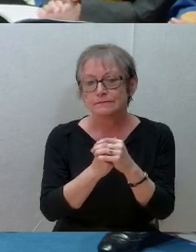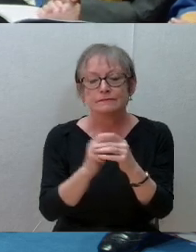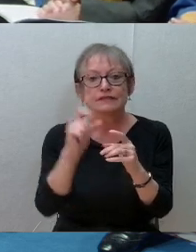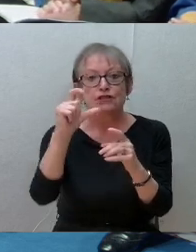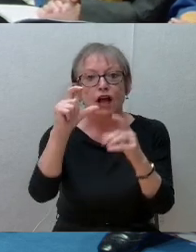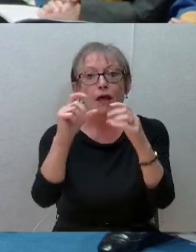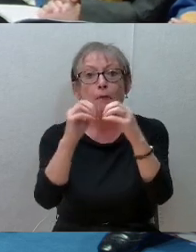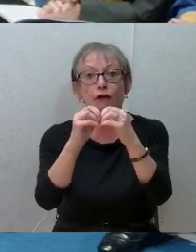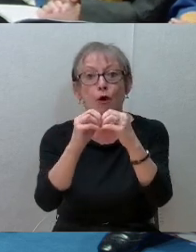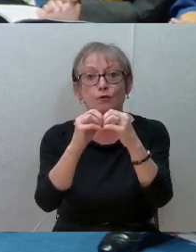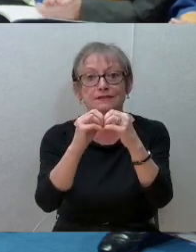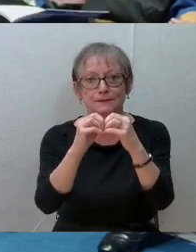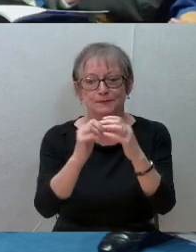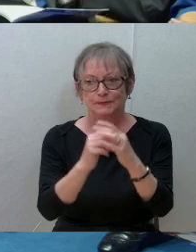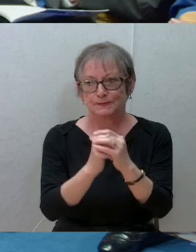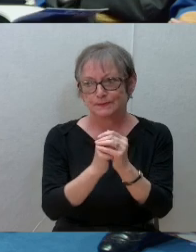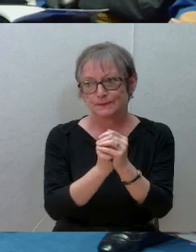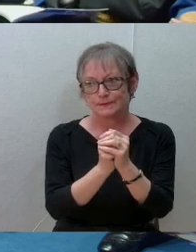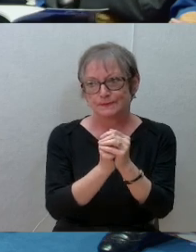Charlotte Burrows.